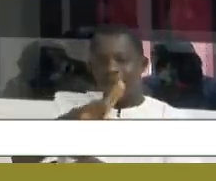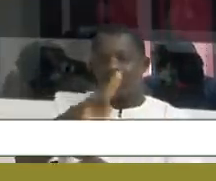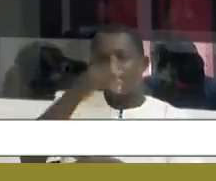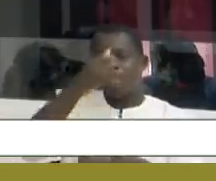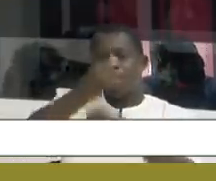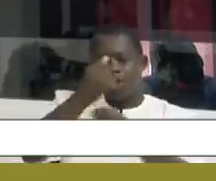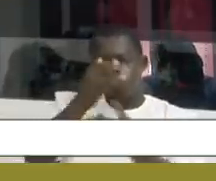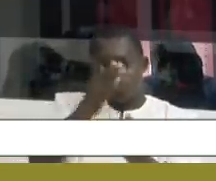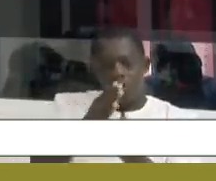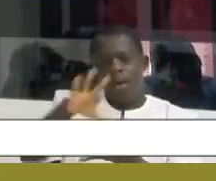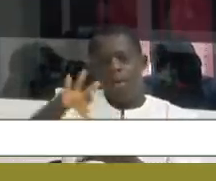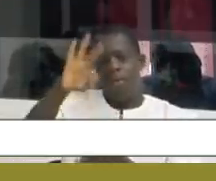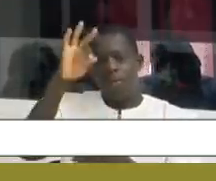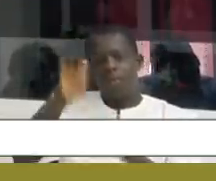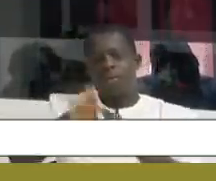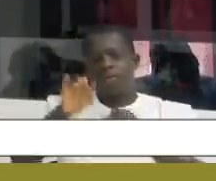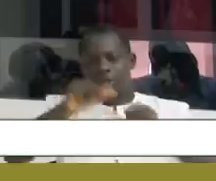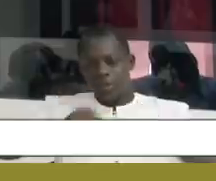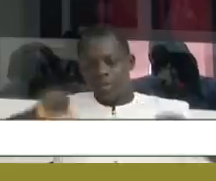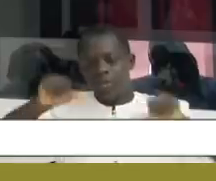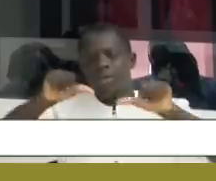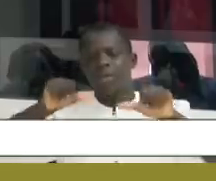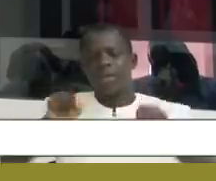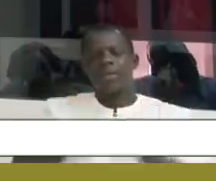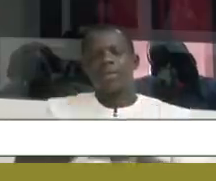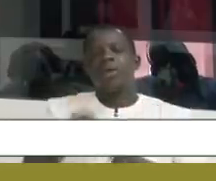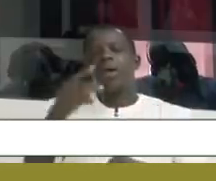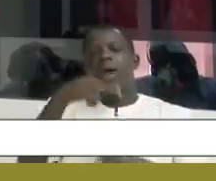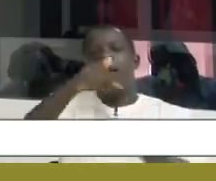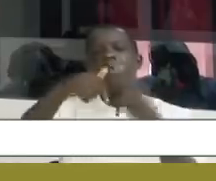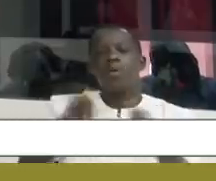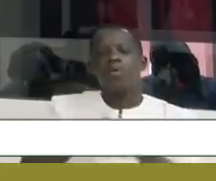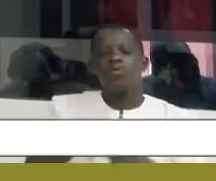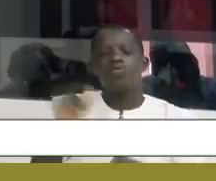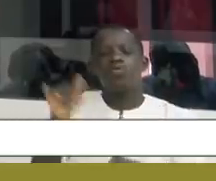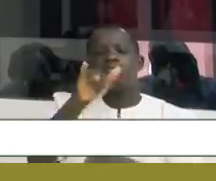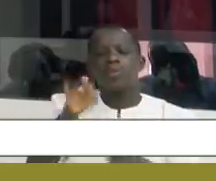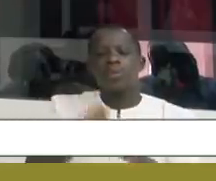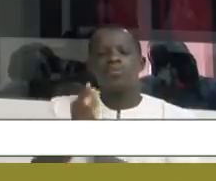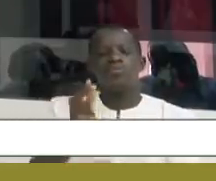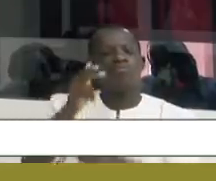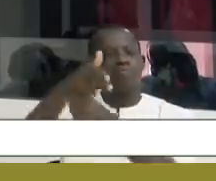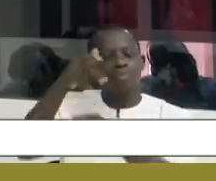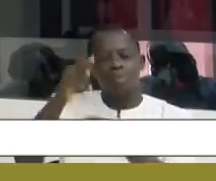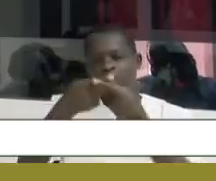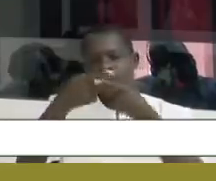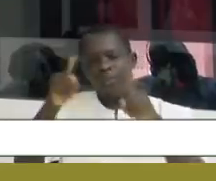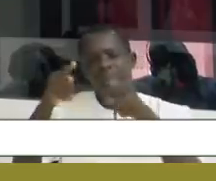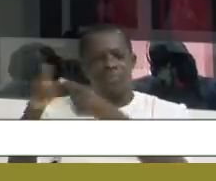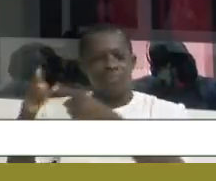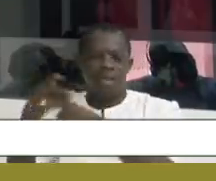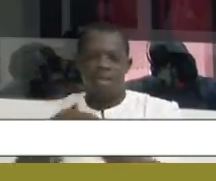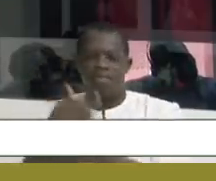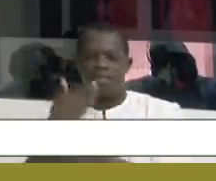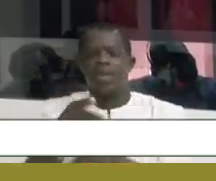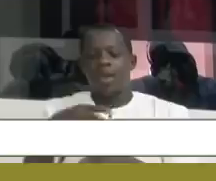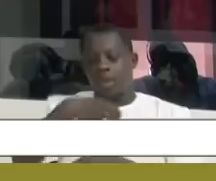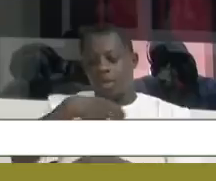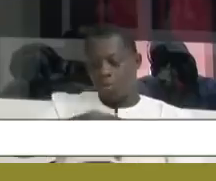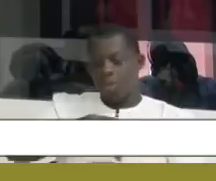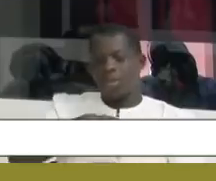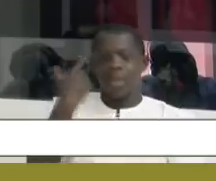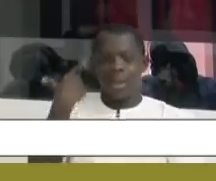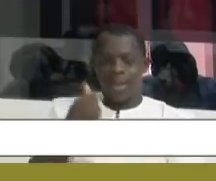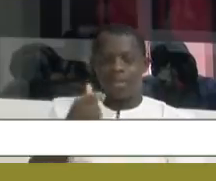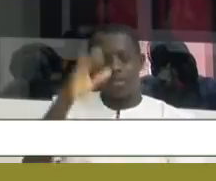The surrounding facts that are relevant to the fact in issue, which is the shooting, are inconsistent. And I would like the commission to look